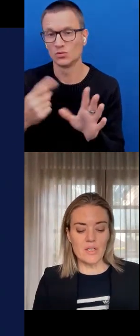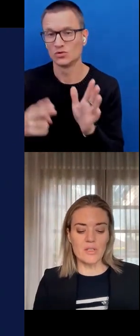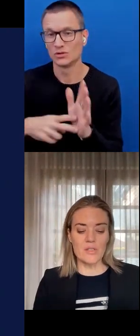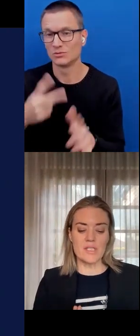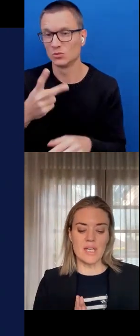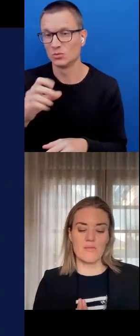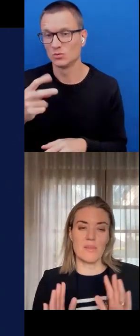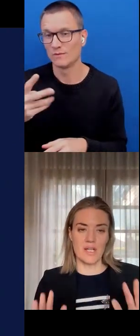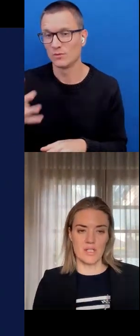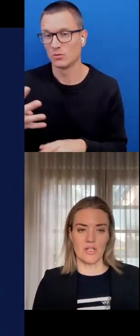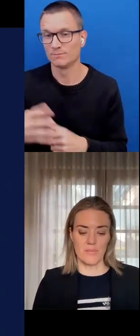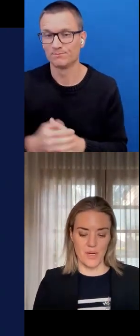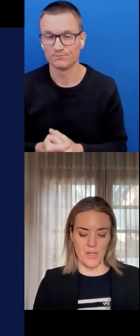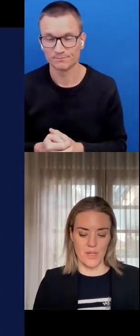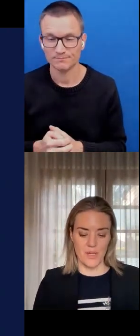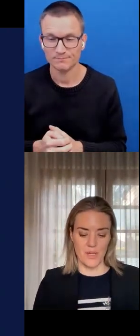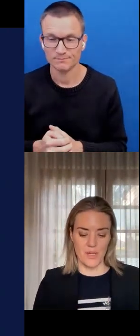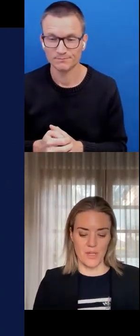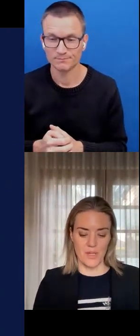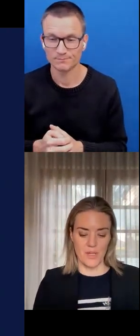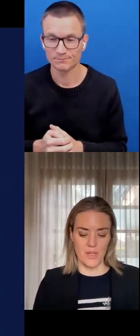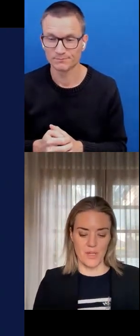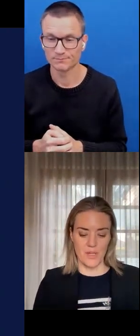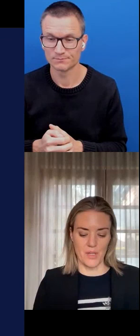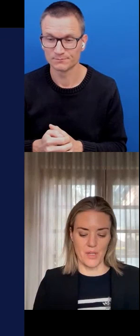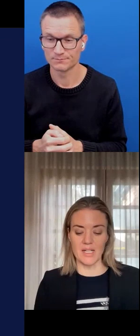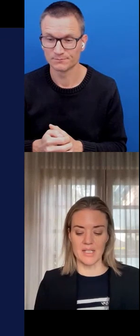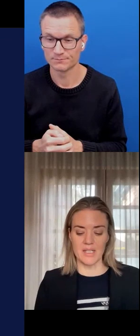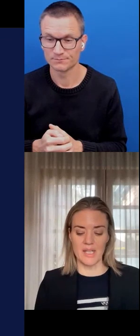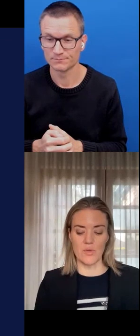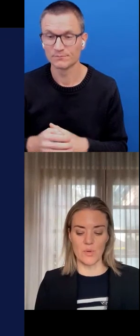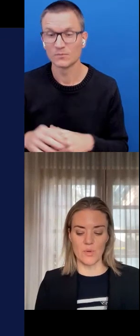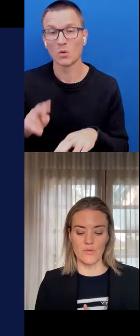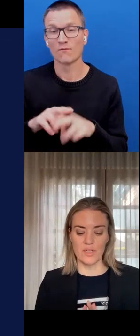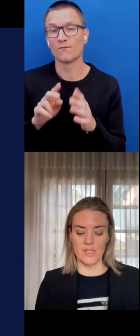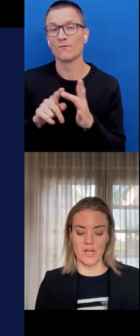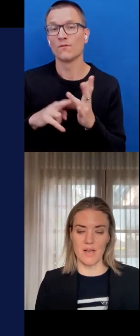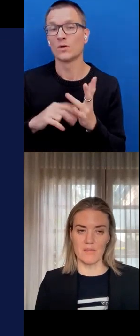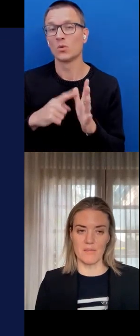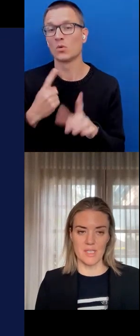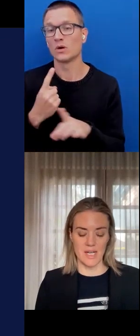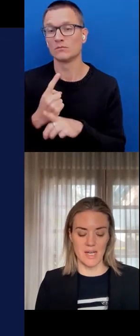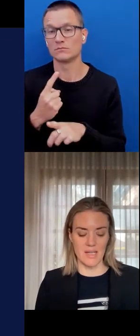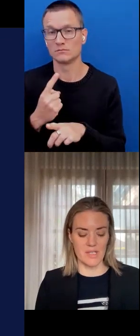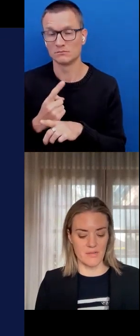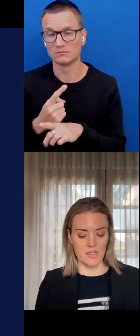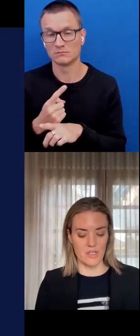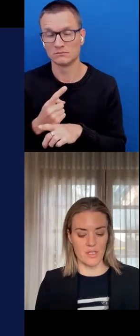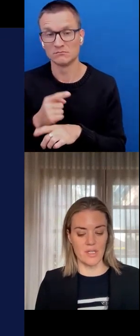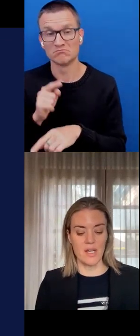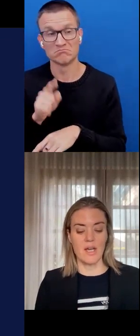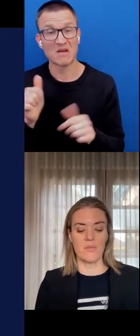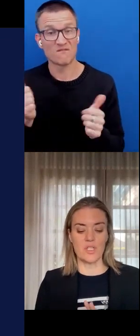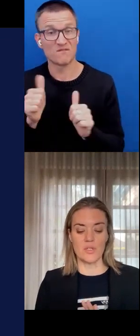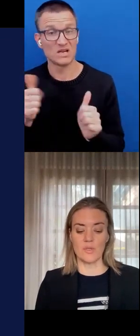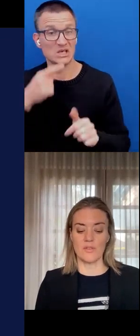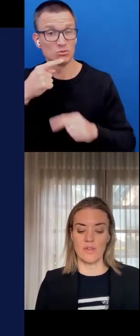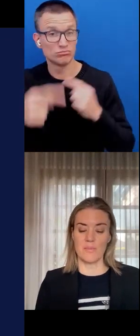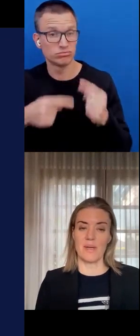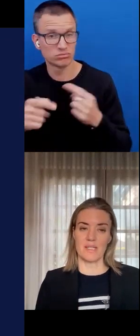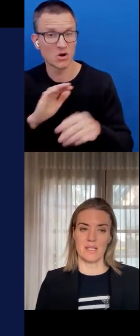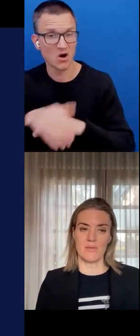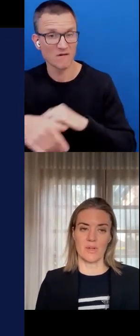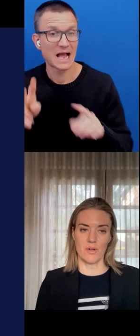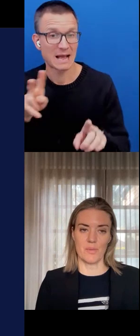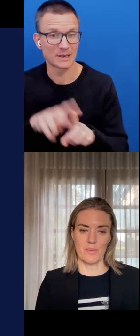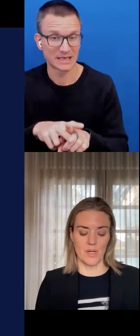Well, that concludes the information component of the session, and I would like to thank you all for your time today, this afternoon, and wish you all the